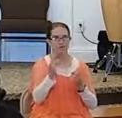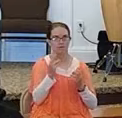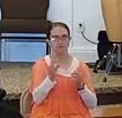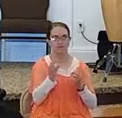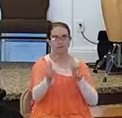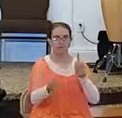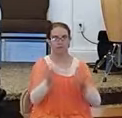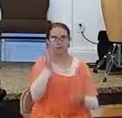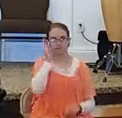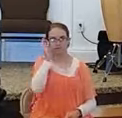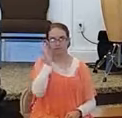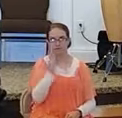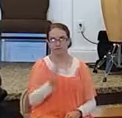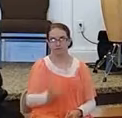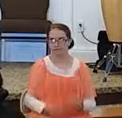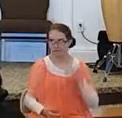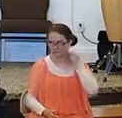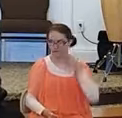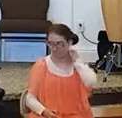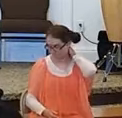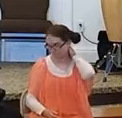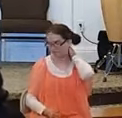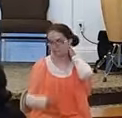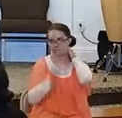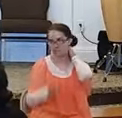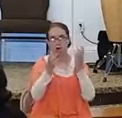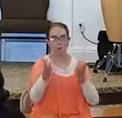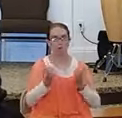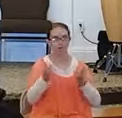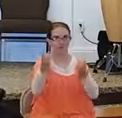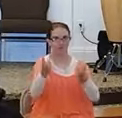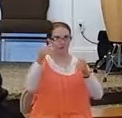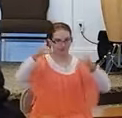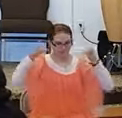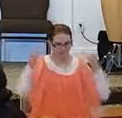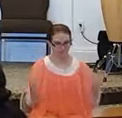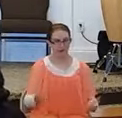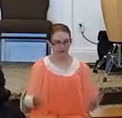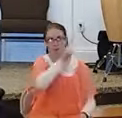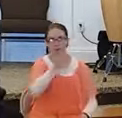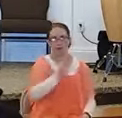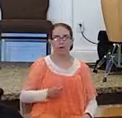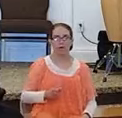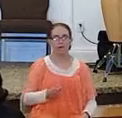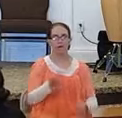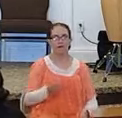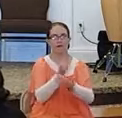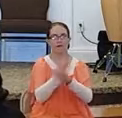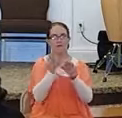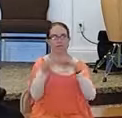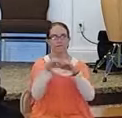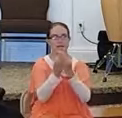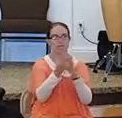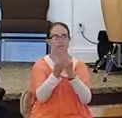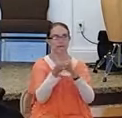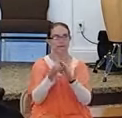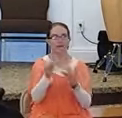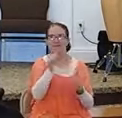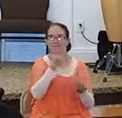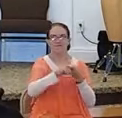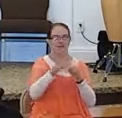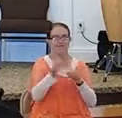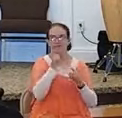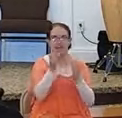in before you come back. We don't want you to come back right now, Lord. Our loved ones are not saved. Our friends are